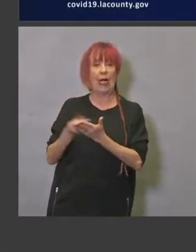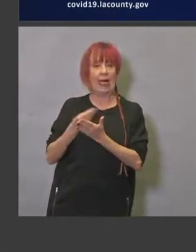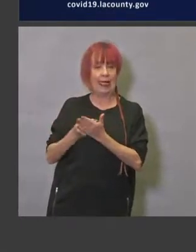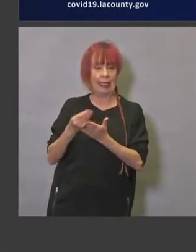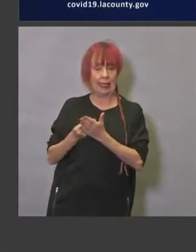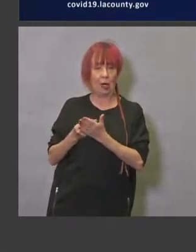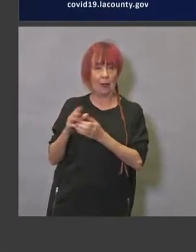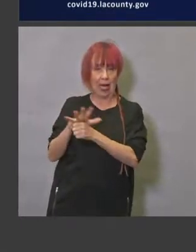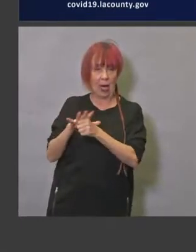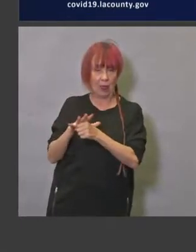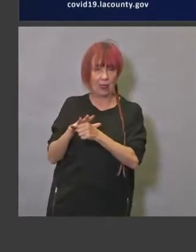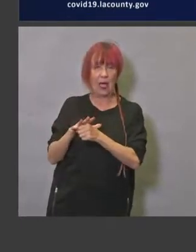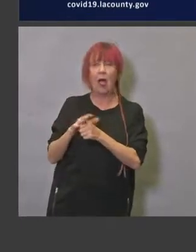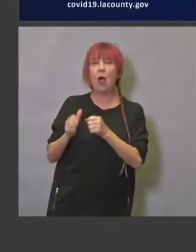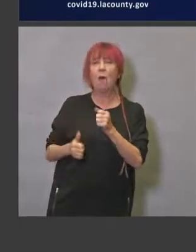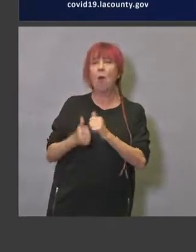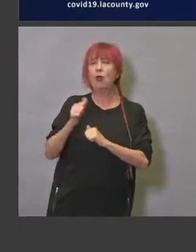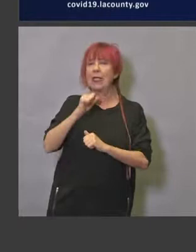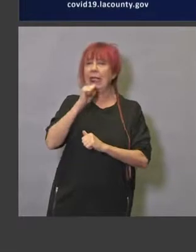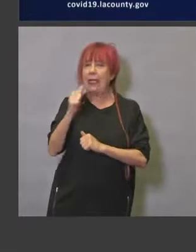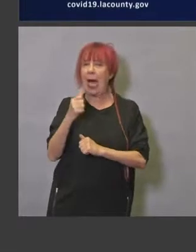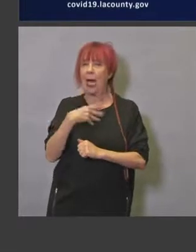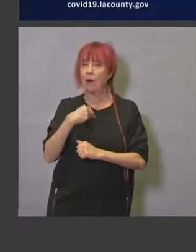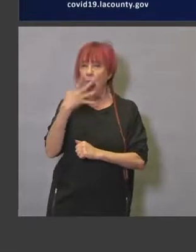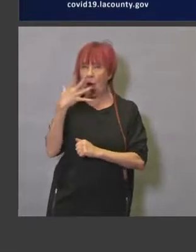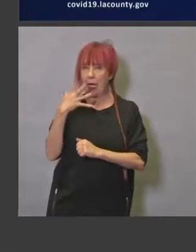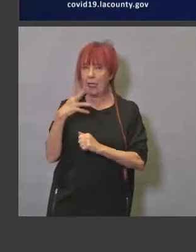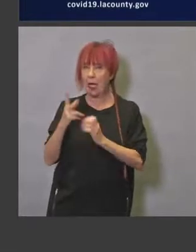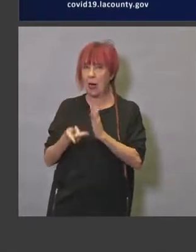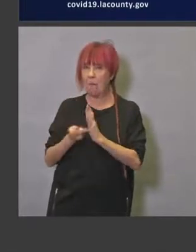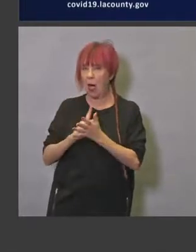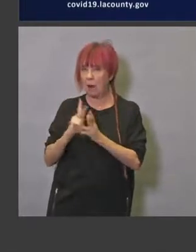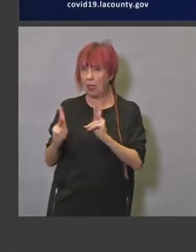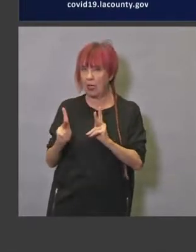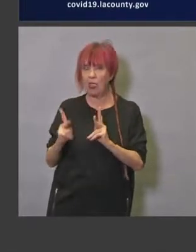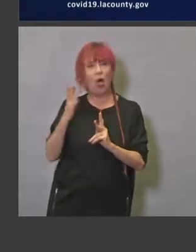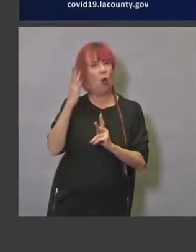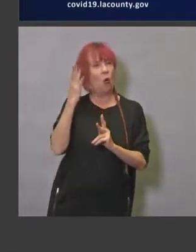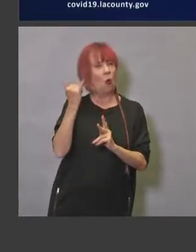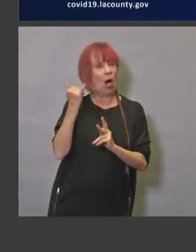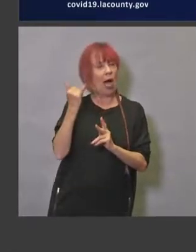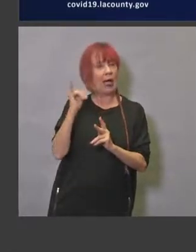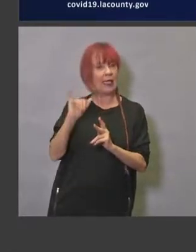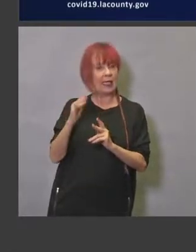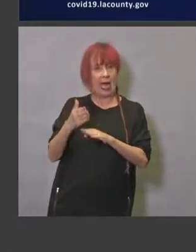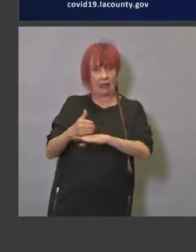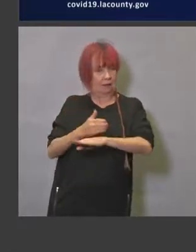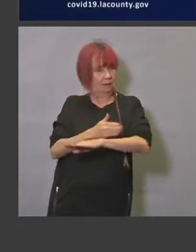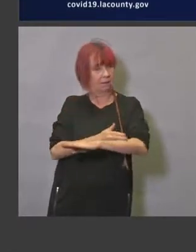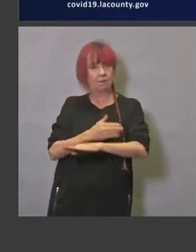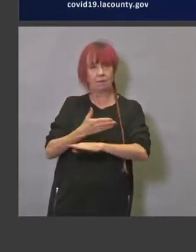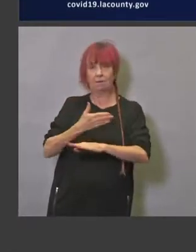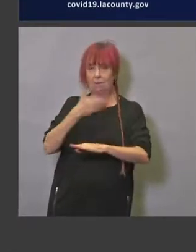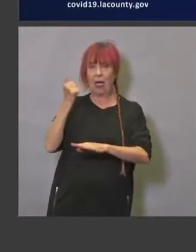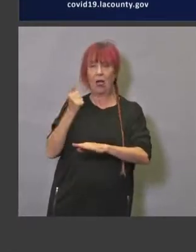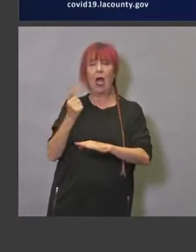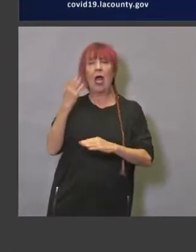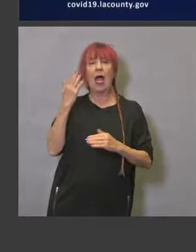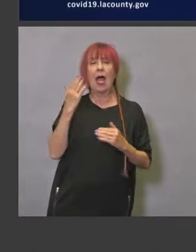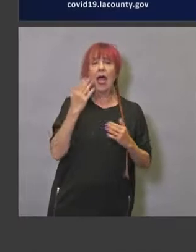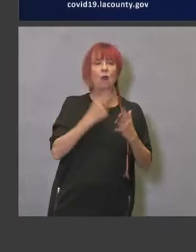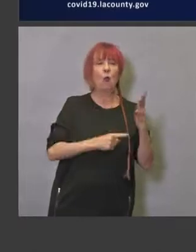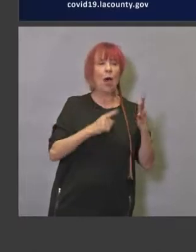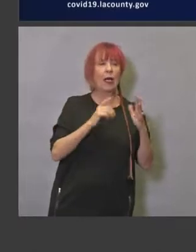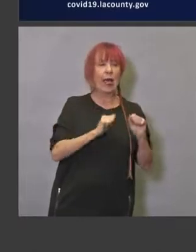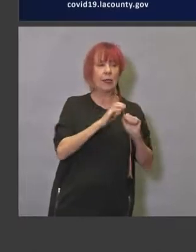predominantly non-white populations. To what would you attribute that progress, and what more needs to be done to close the still significant gaps